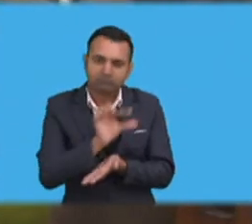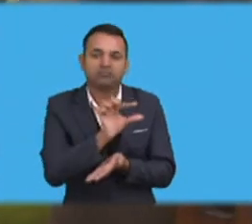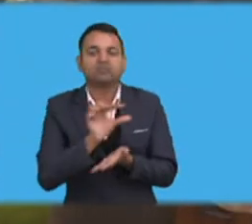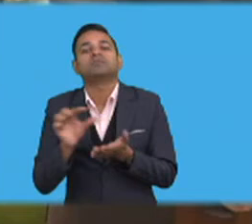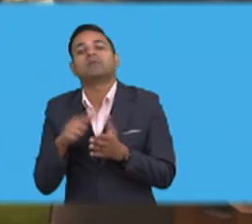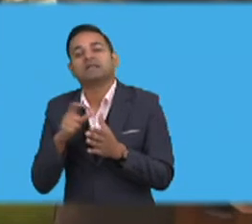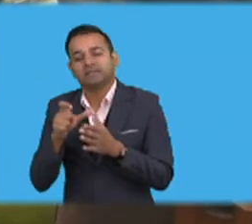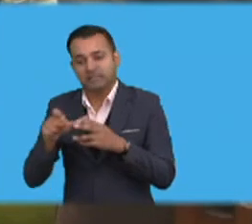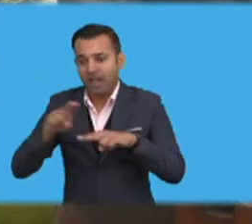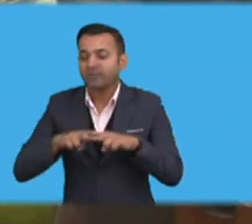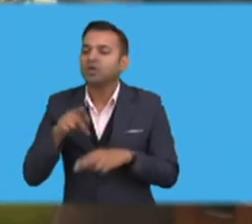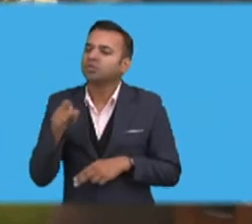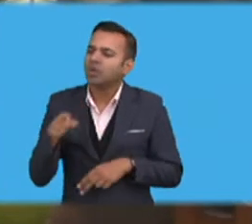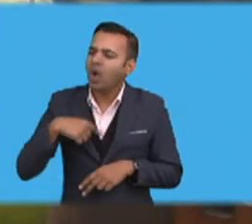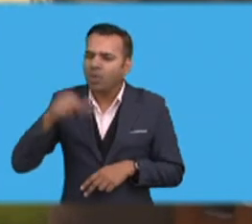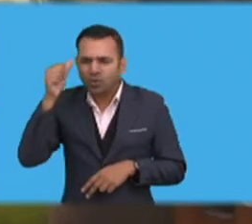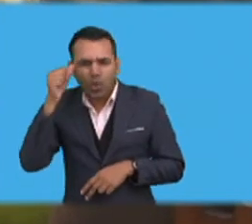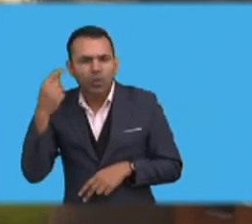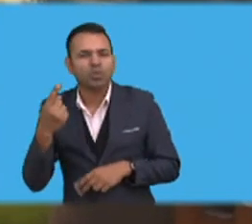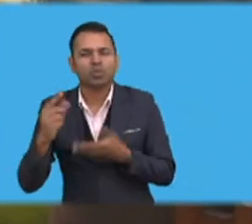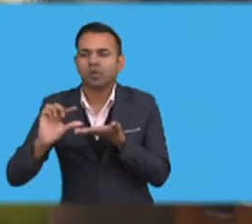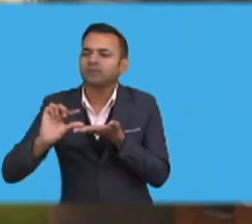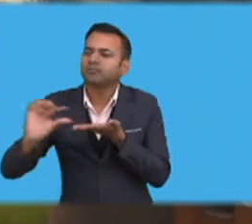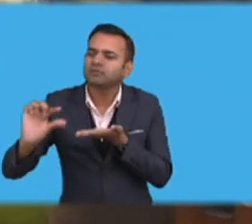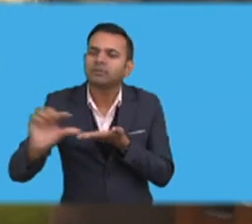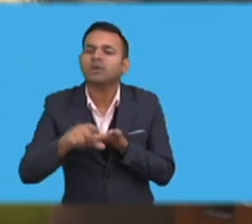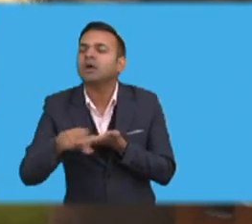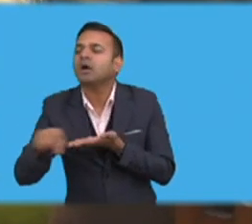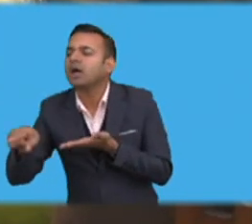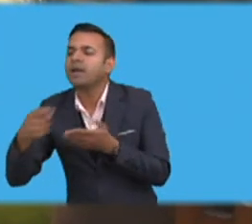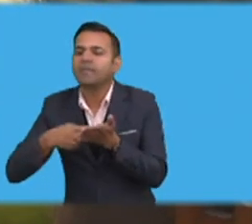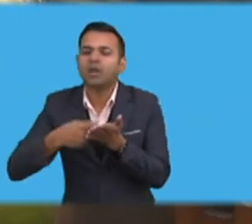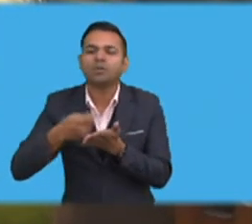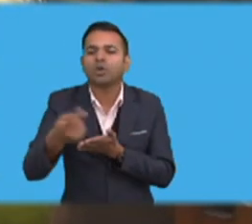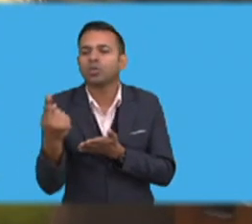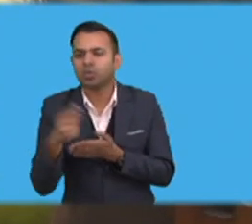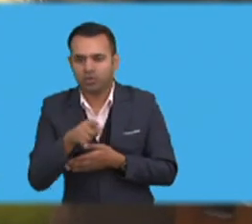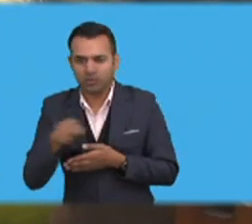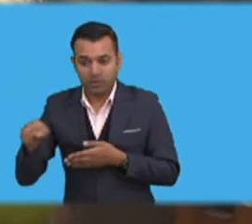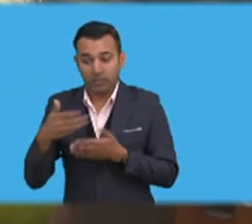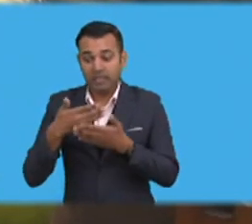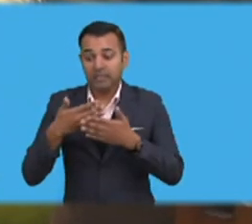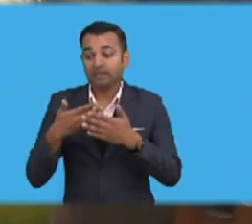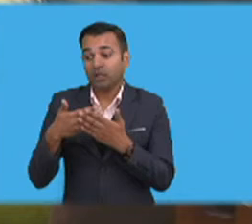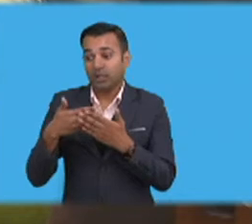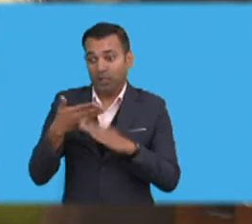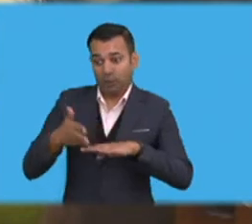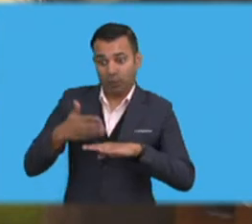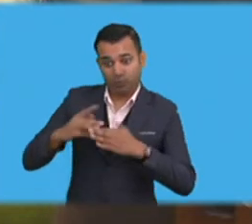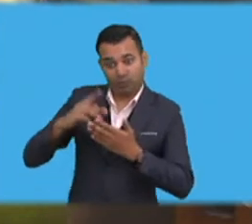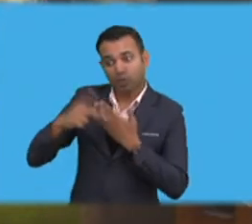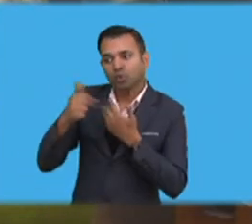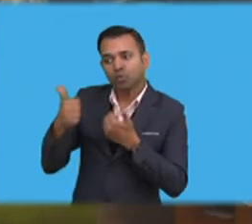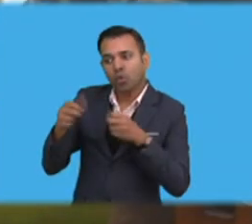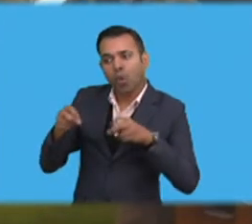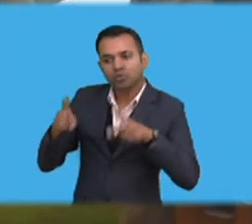it should be paid out to. Madam Speaker, the new compensation scheme is now providing an opportunity to Fijians who would be deprived of fair